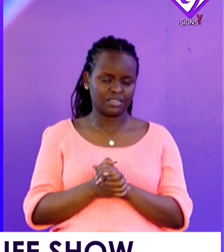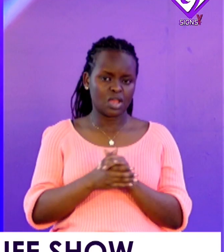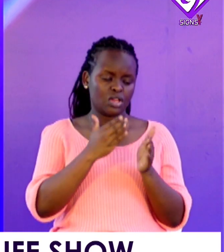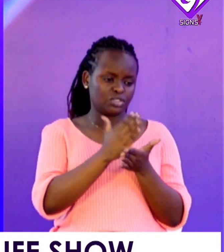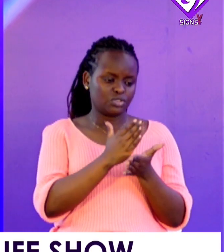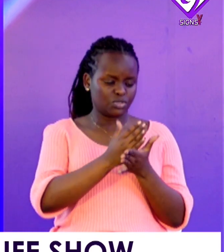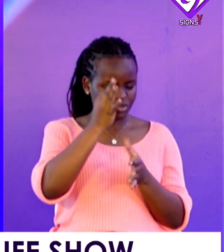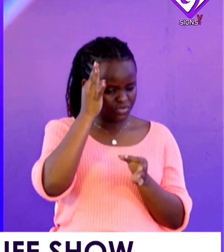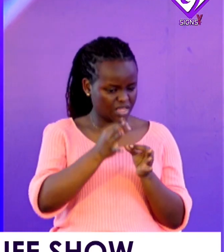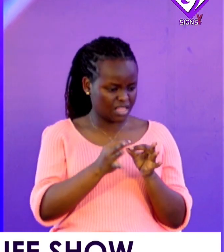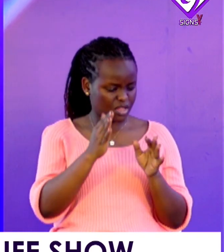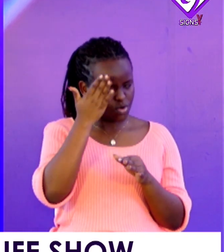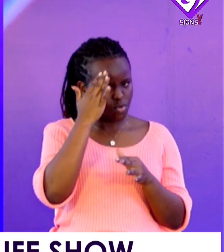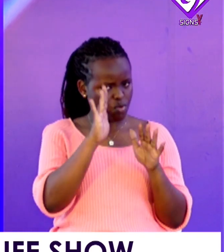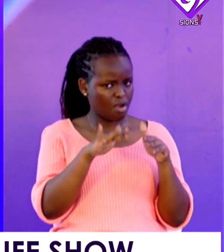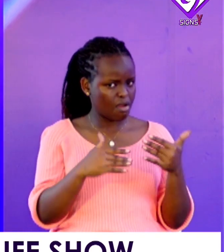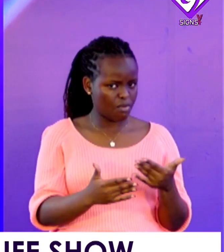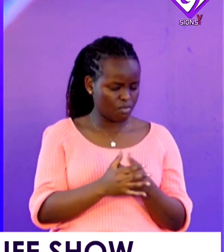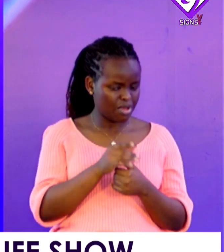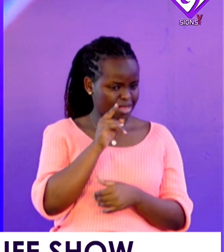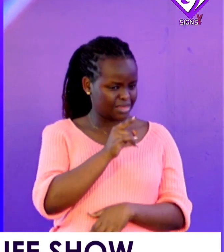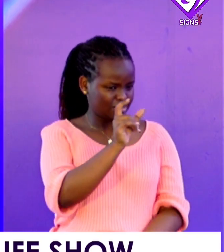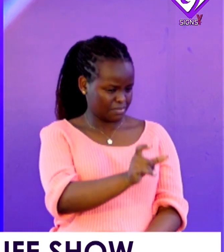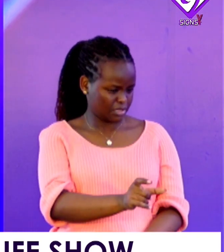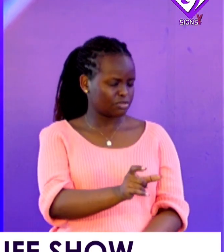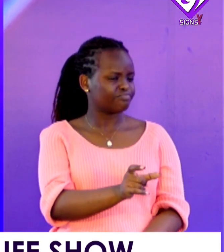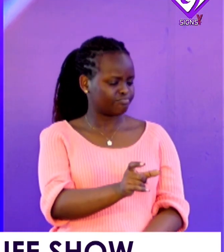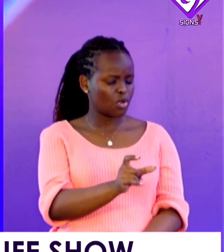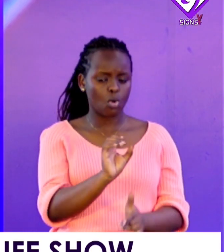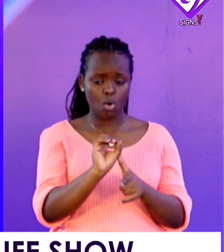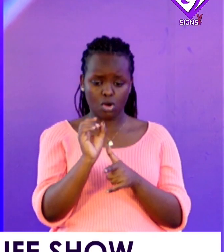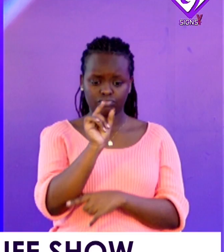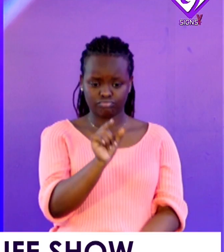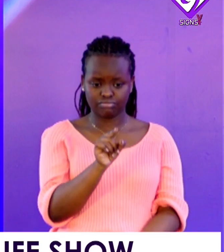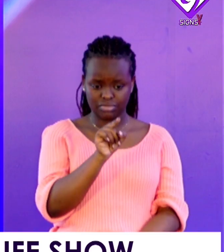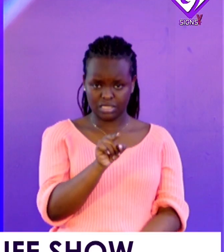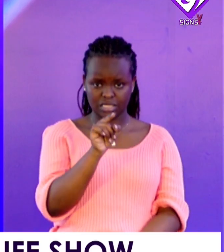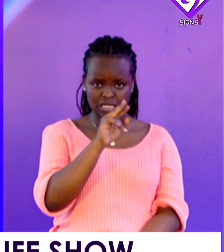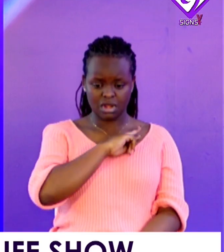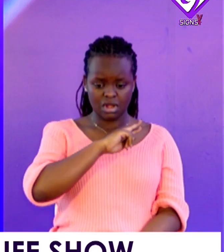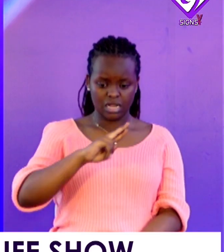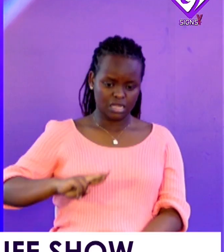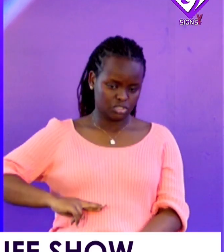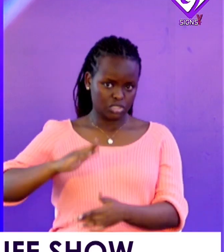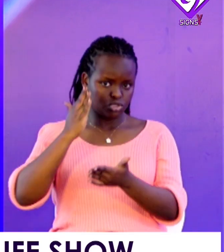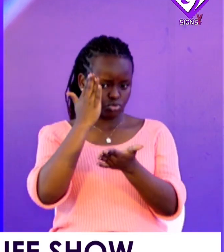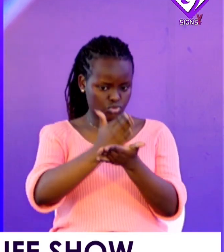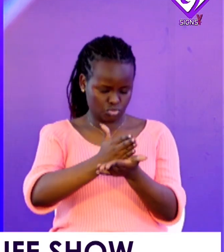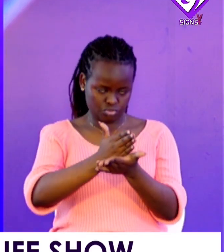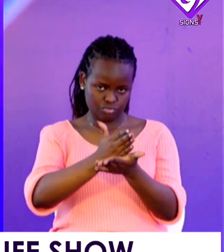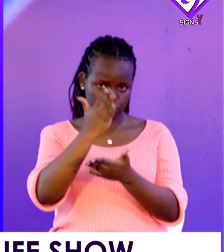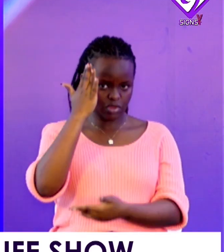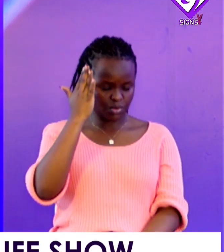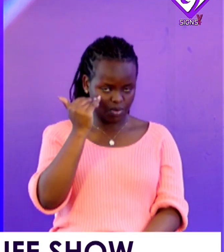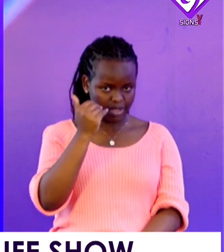does someone identify that this religion or this faith is genuine? Because